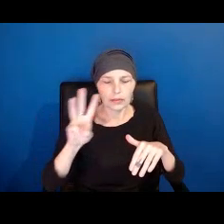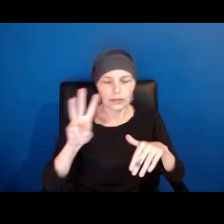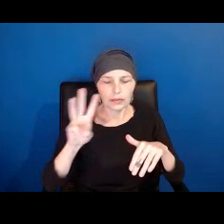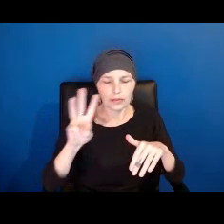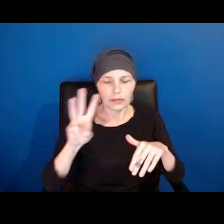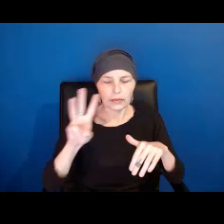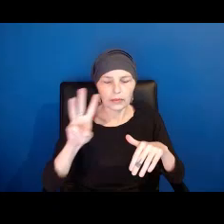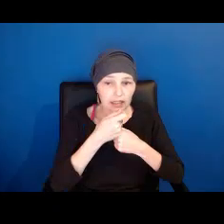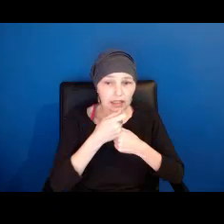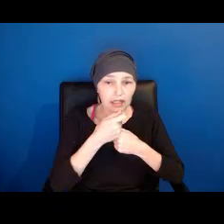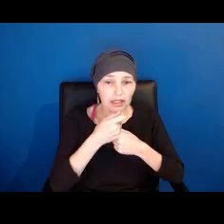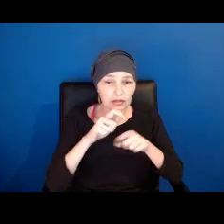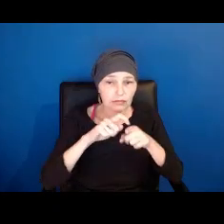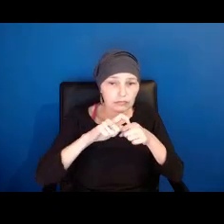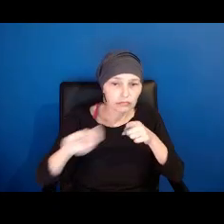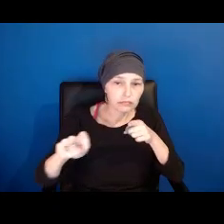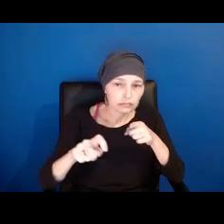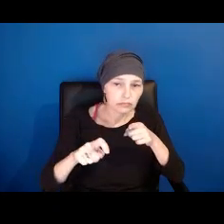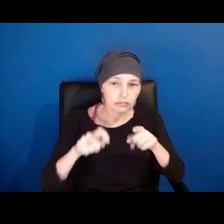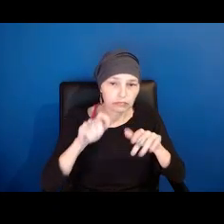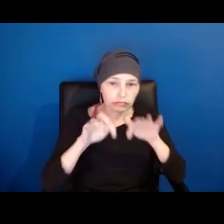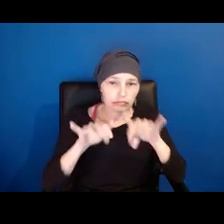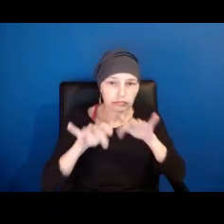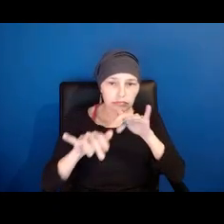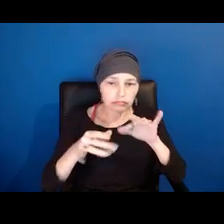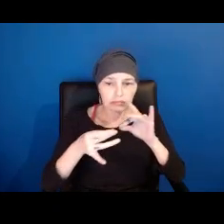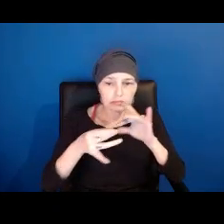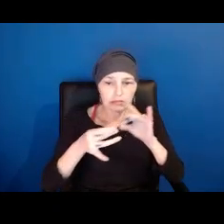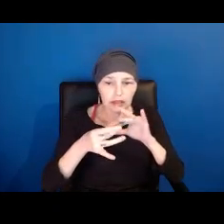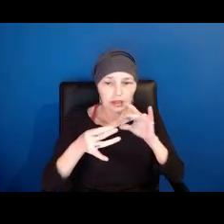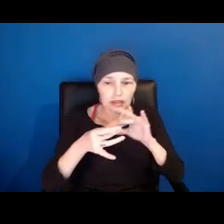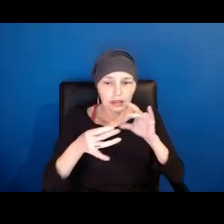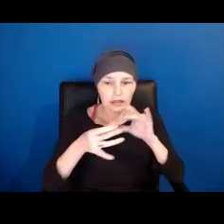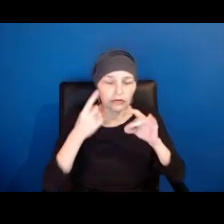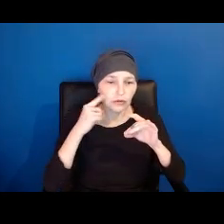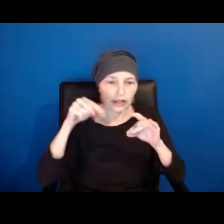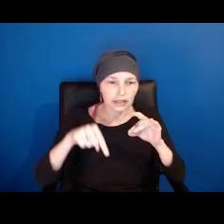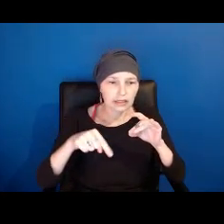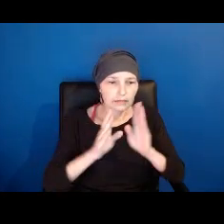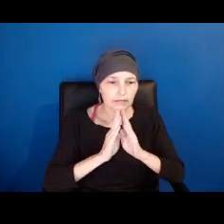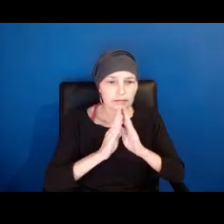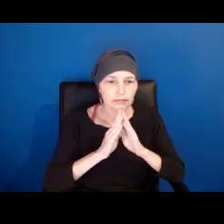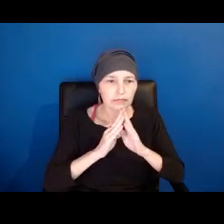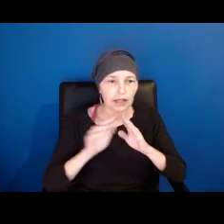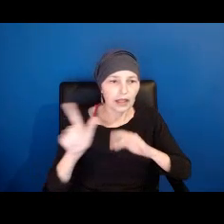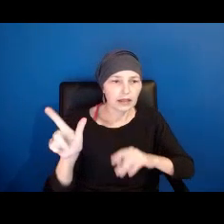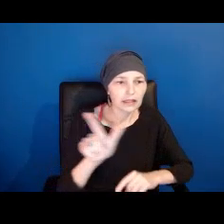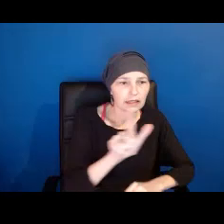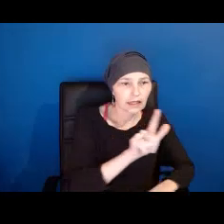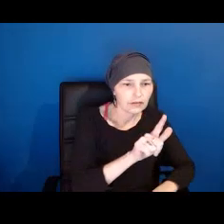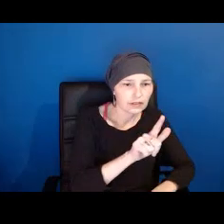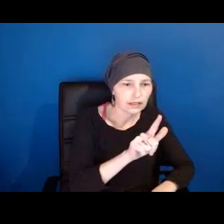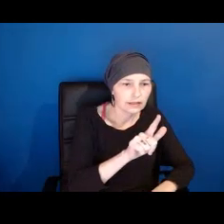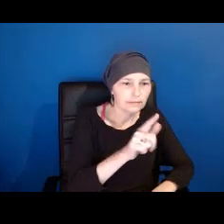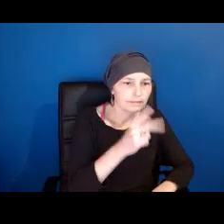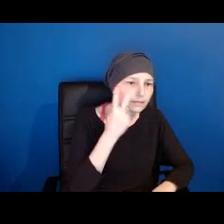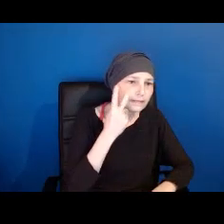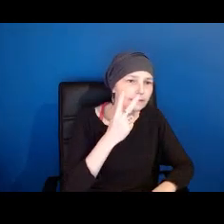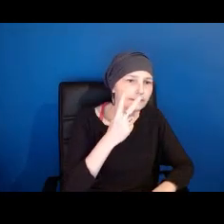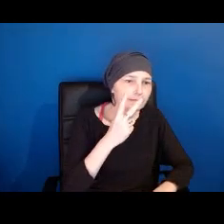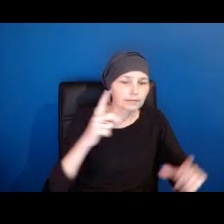comment directly, a written comment directly to the docket of the proceeding. So on the left side of this slide, you'll see a